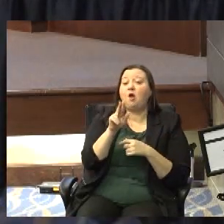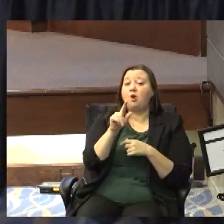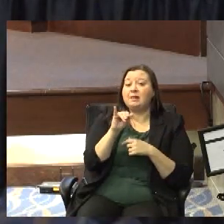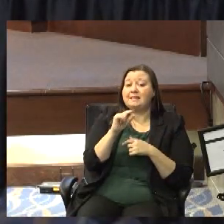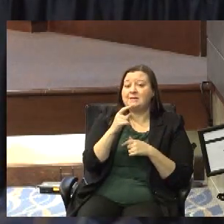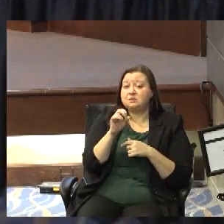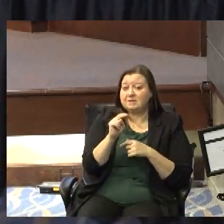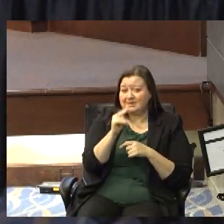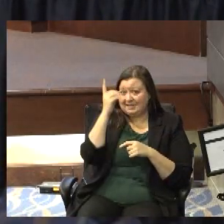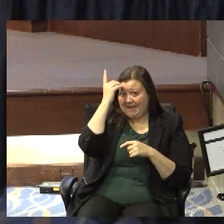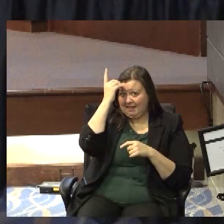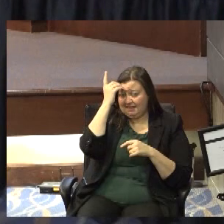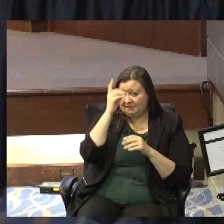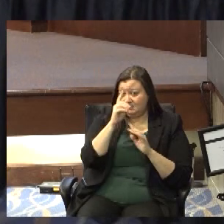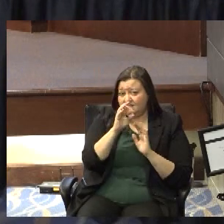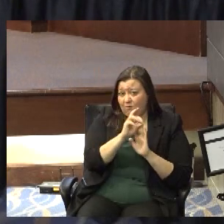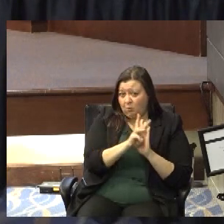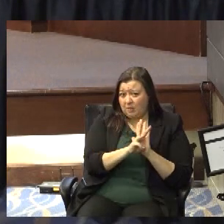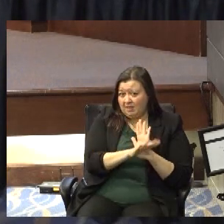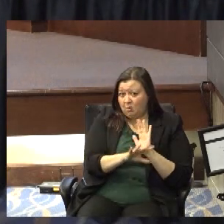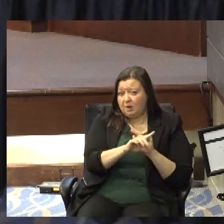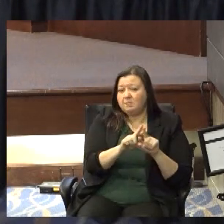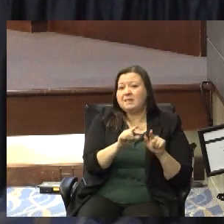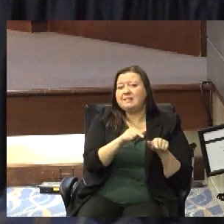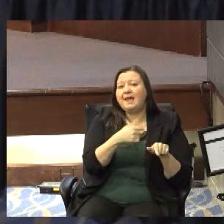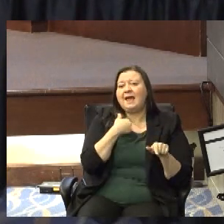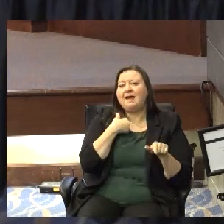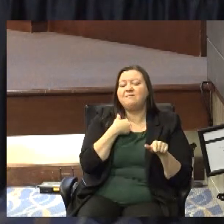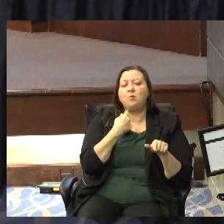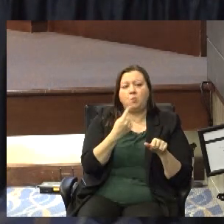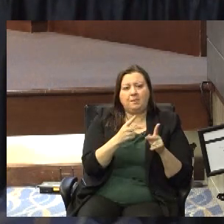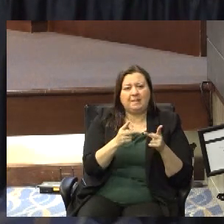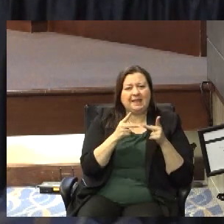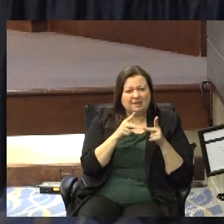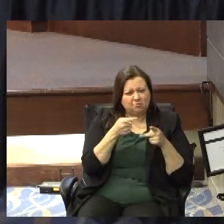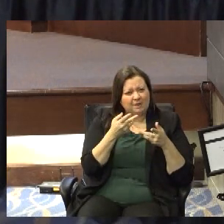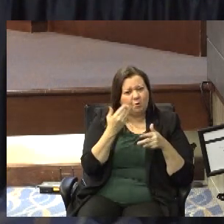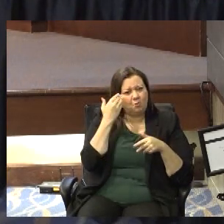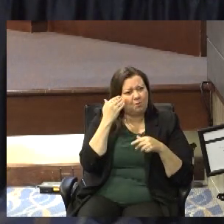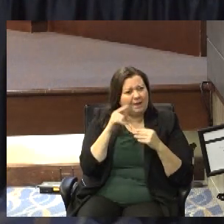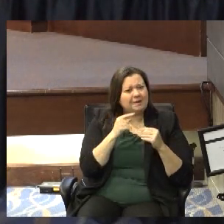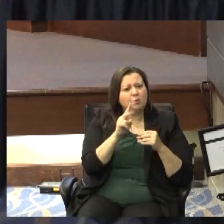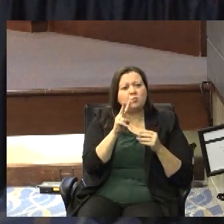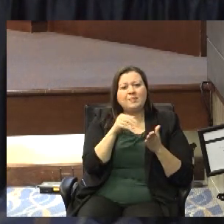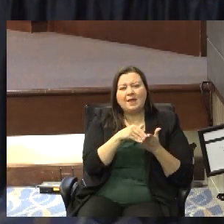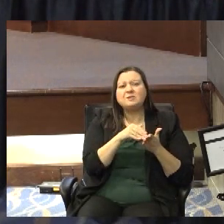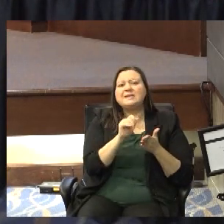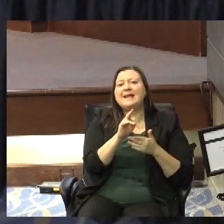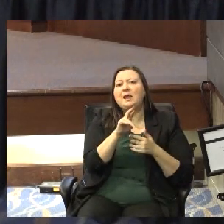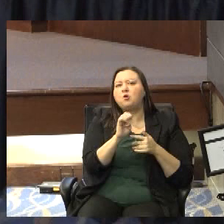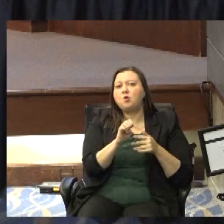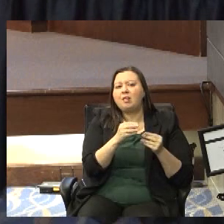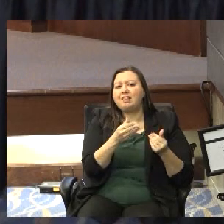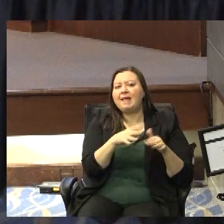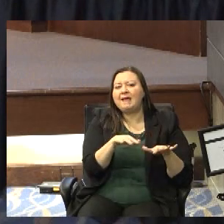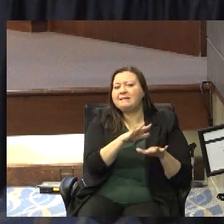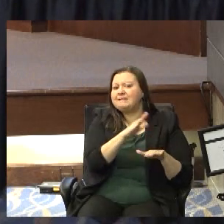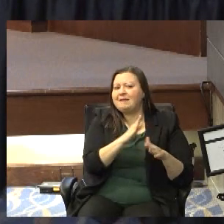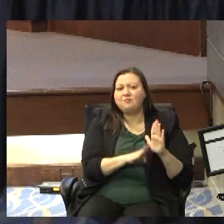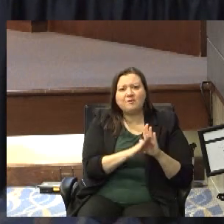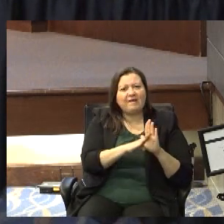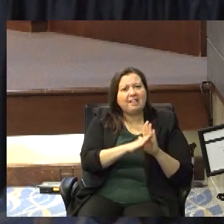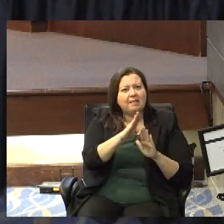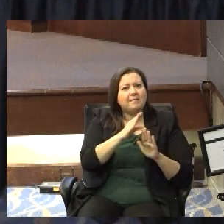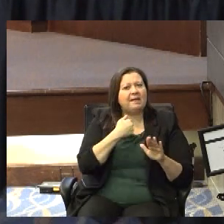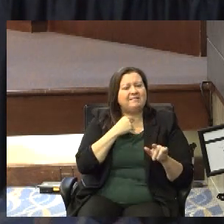called Viridian. You probably heard of it within the boundaries of the city. It was on a 2,000-acre piece of land that had never been developed in the city. It had some serious